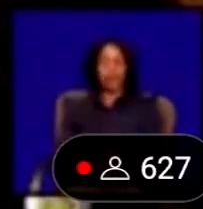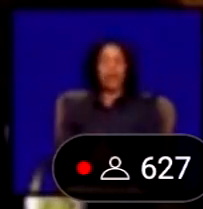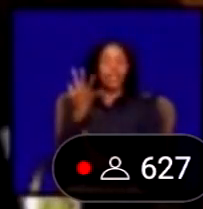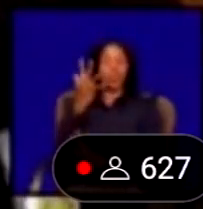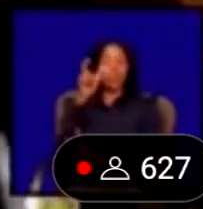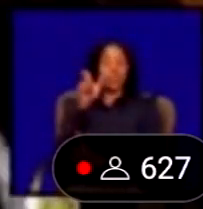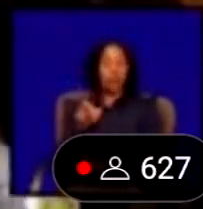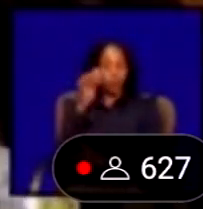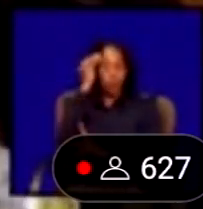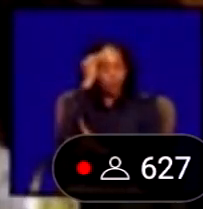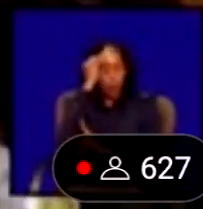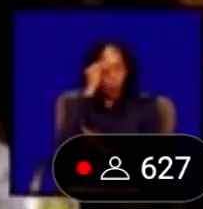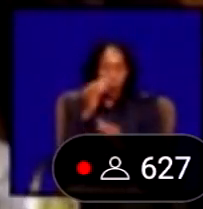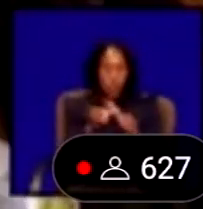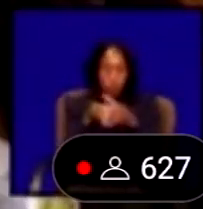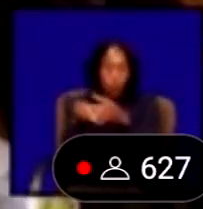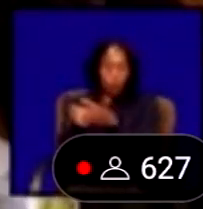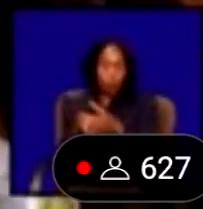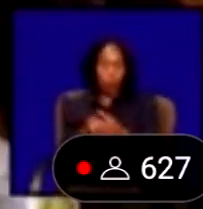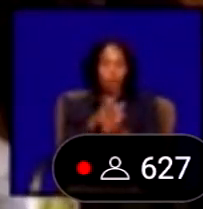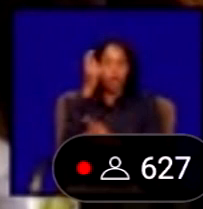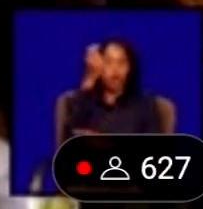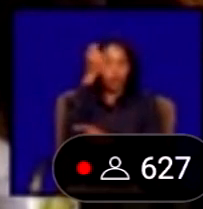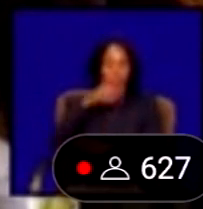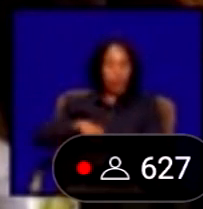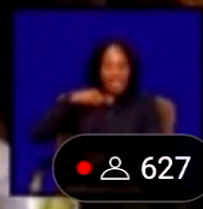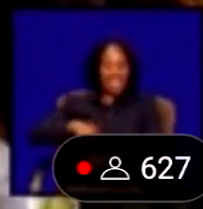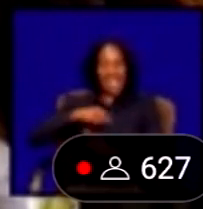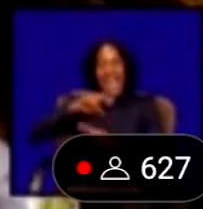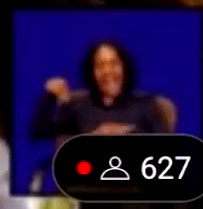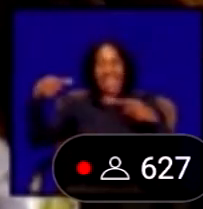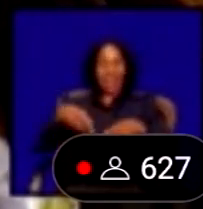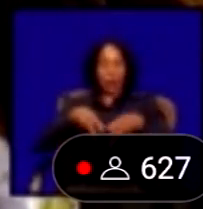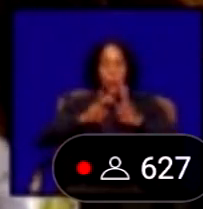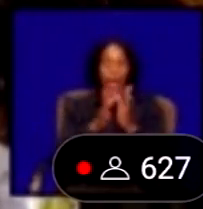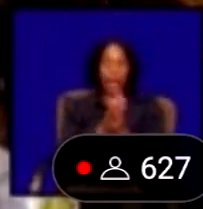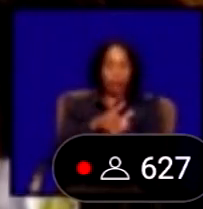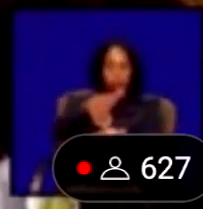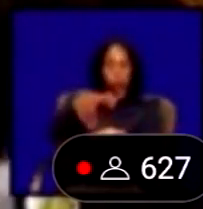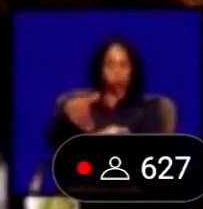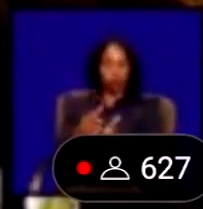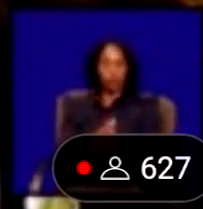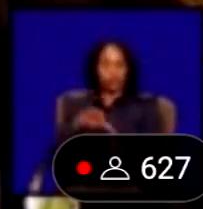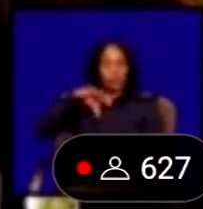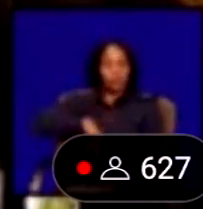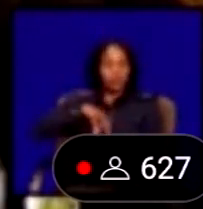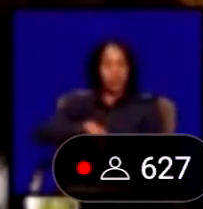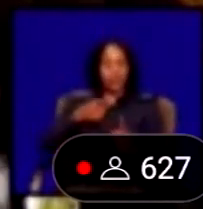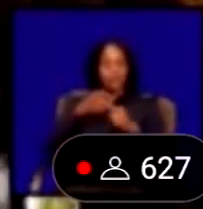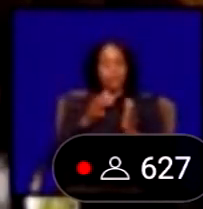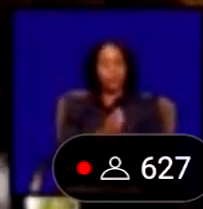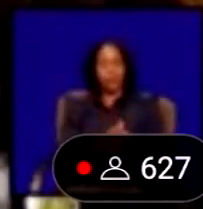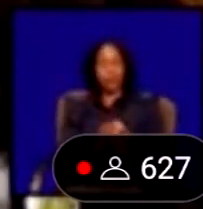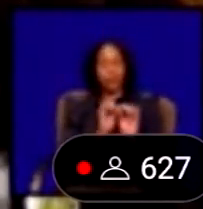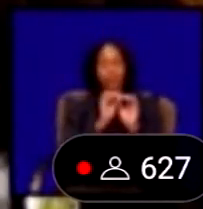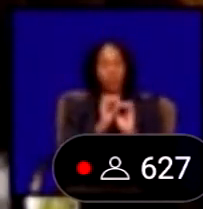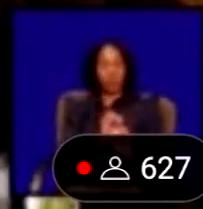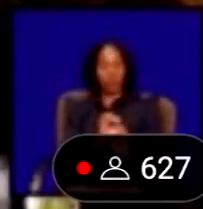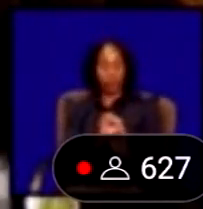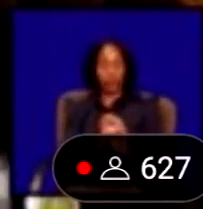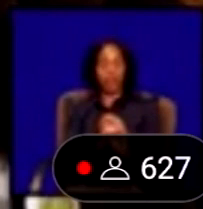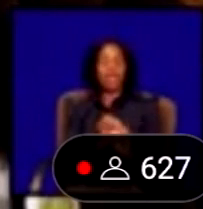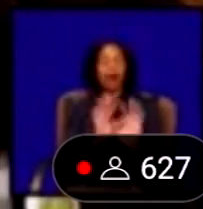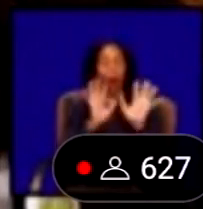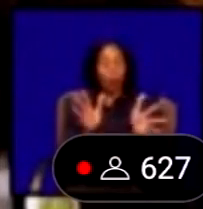smaller rural municipalities have no other source of income other than what they get from the equitable share. This